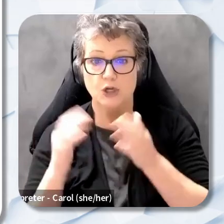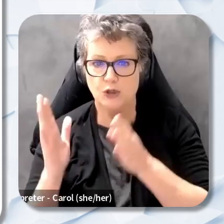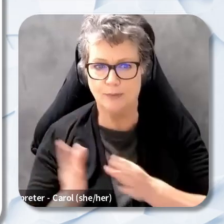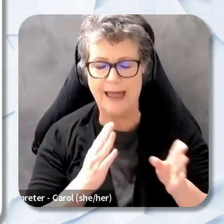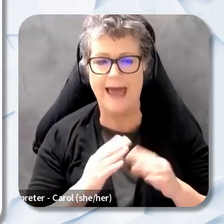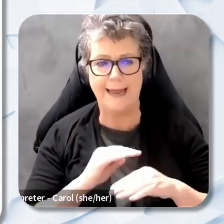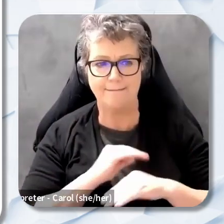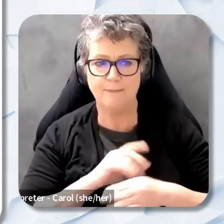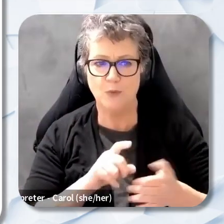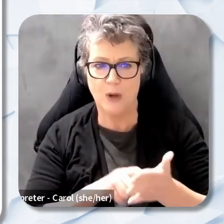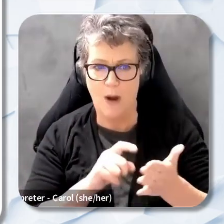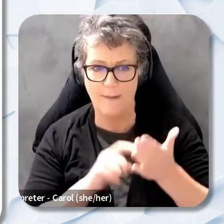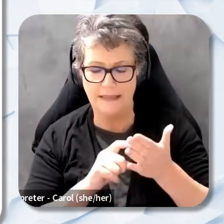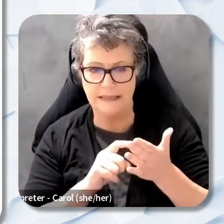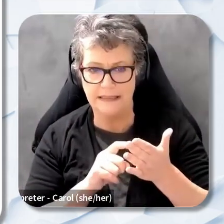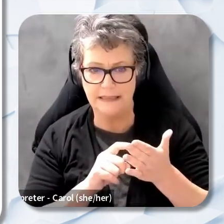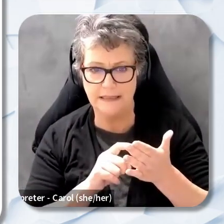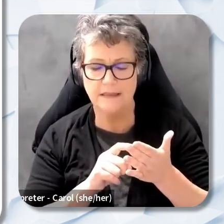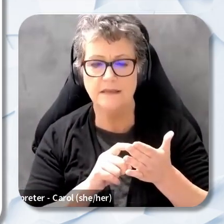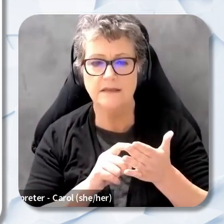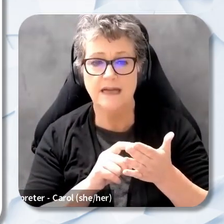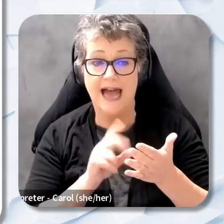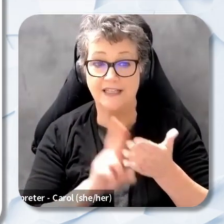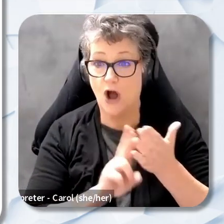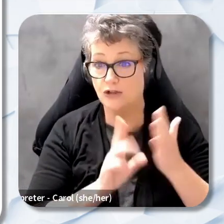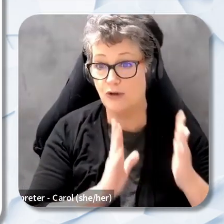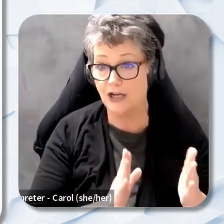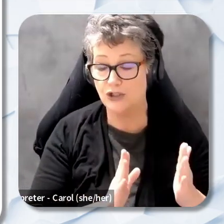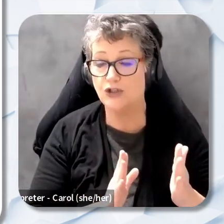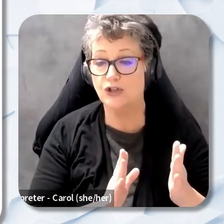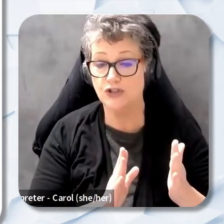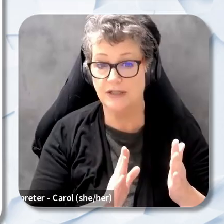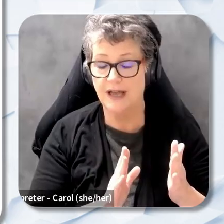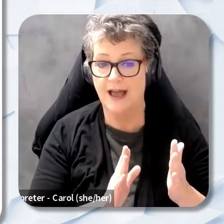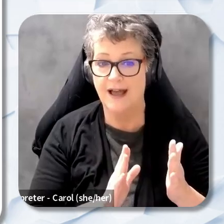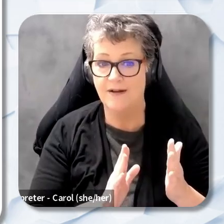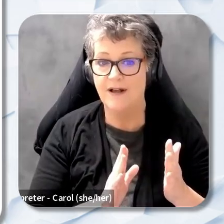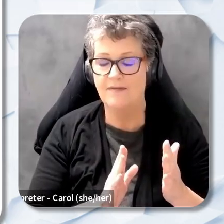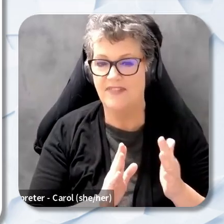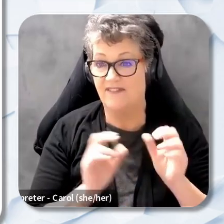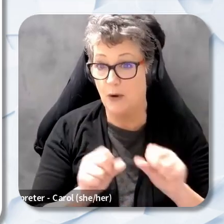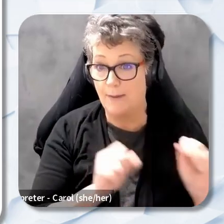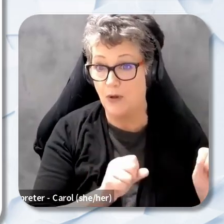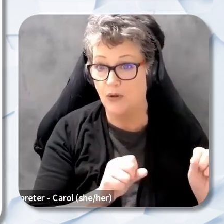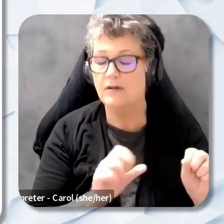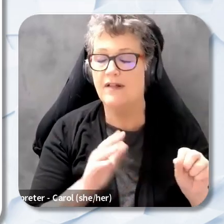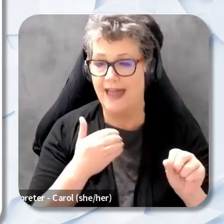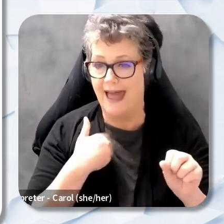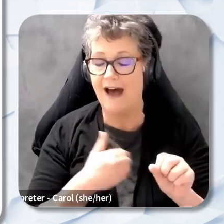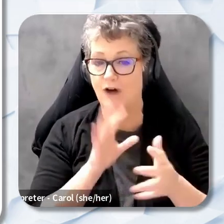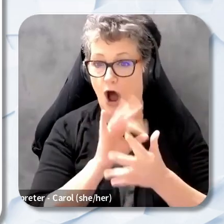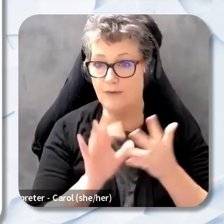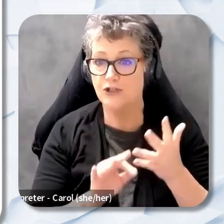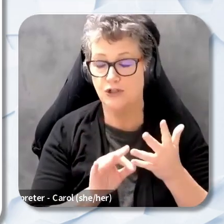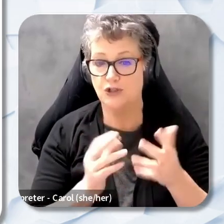meet the requirements. As contractors build capacity, they have the following options to